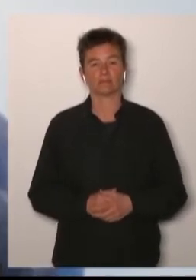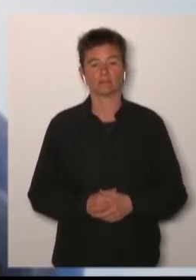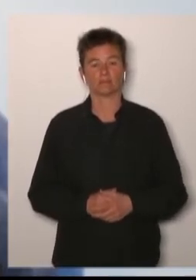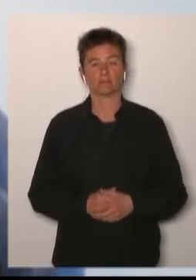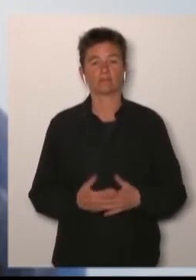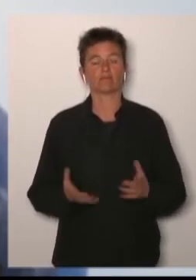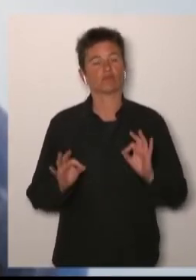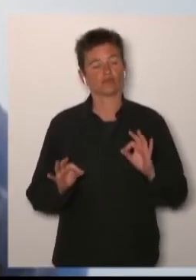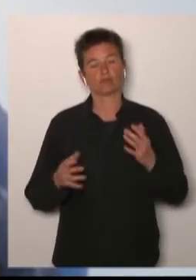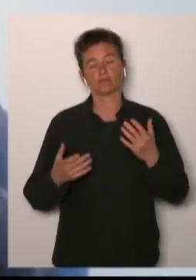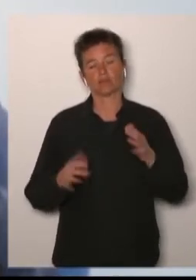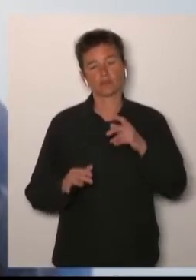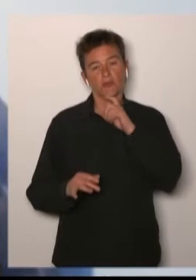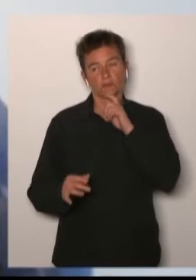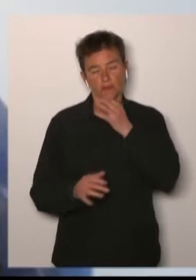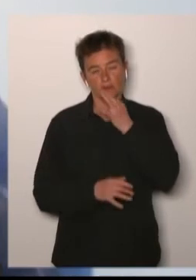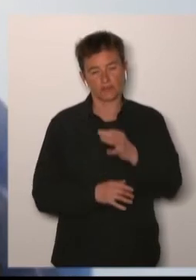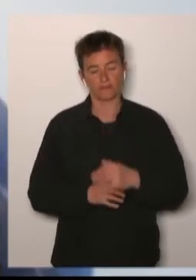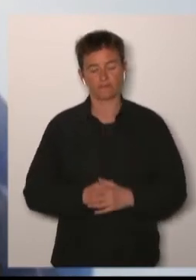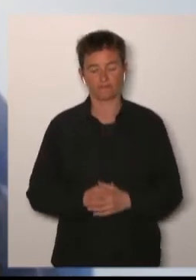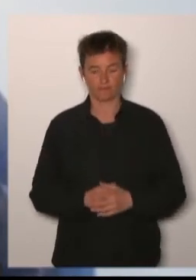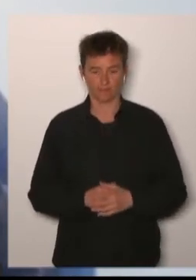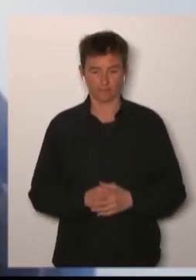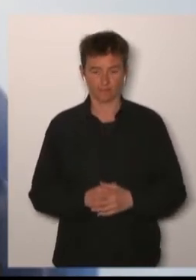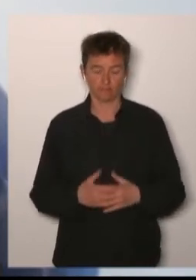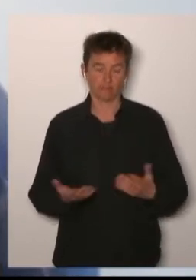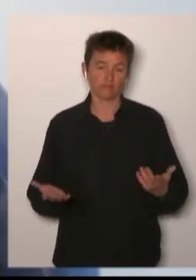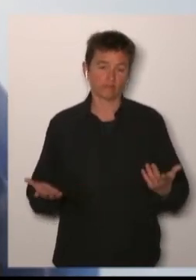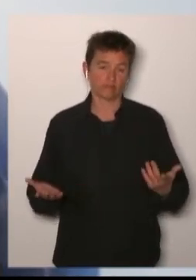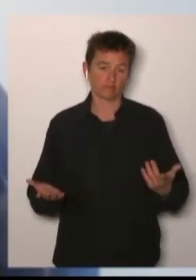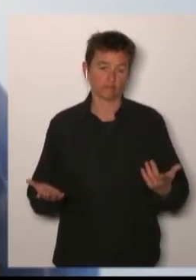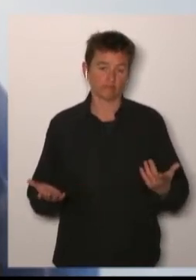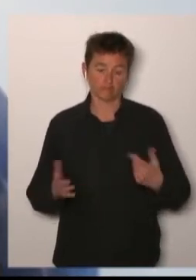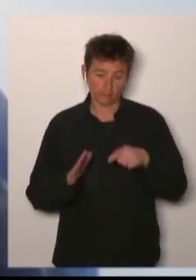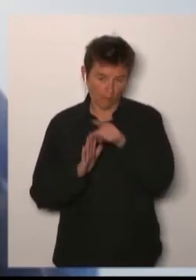regardless of how a regulation or how the future regulation will look like, I think